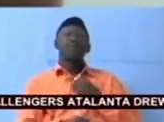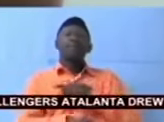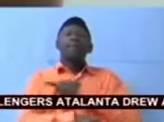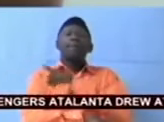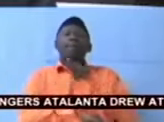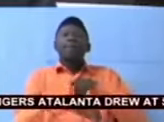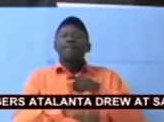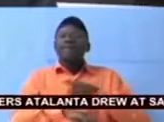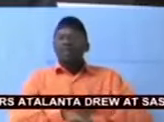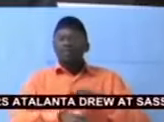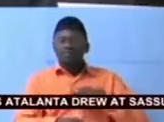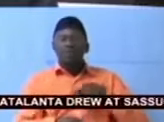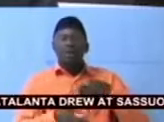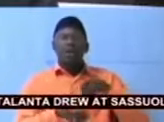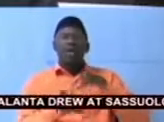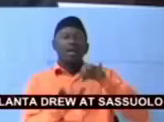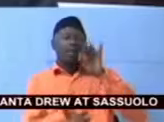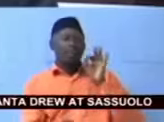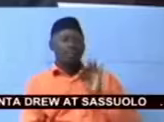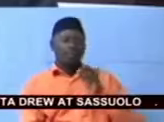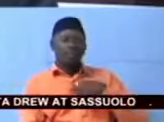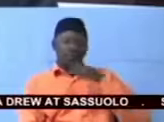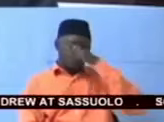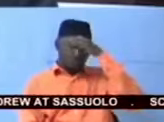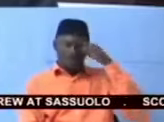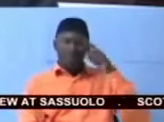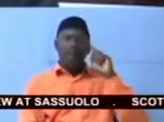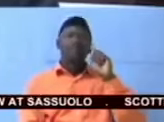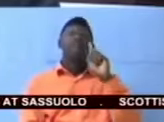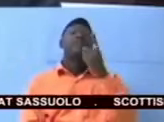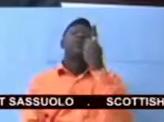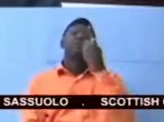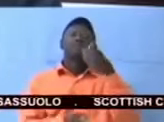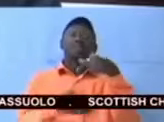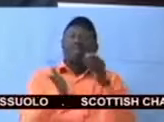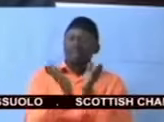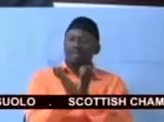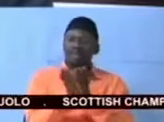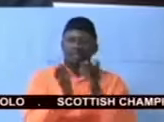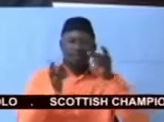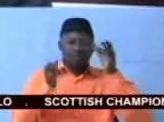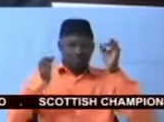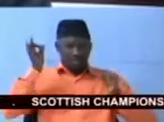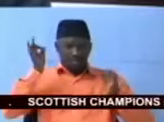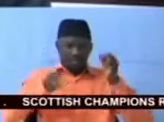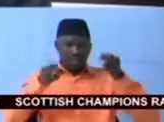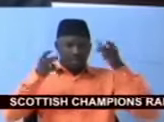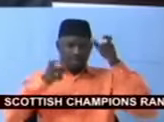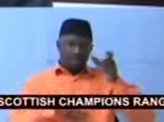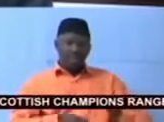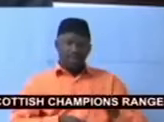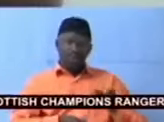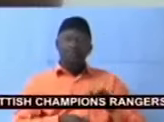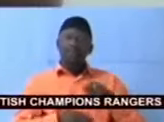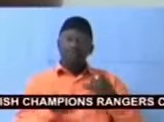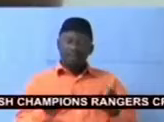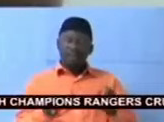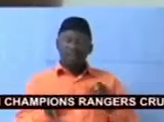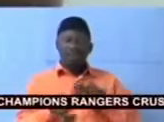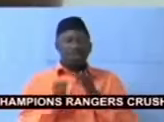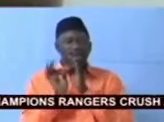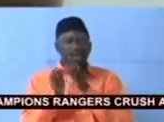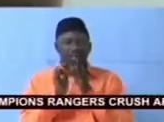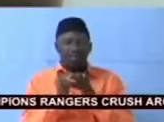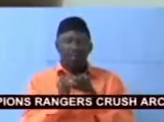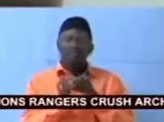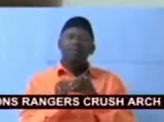délo gannaaw tuuti na fañ la jëlé liggéey nga nekk li ñoo wax first class magistrate. Can you tell this commission about your experience when you were